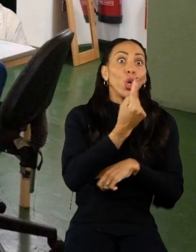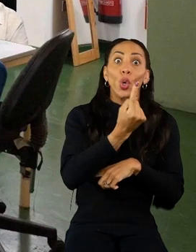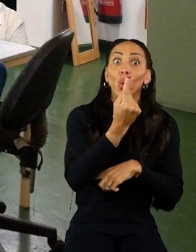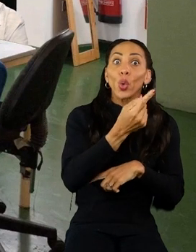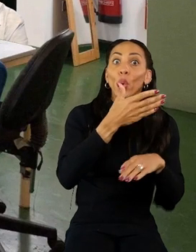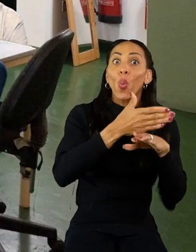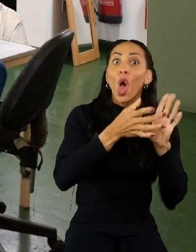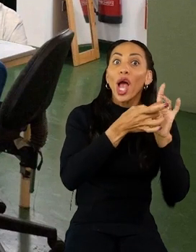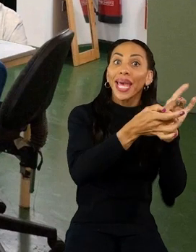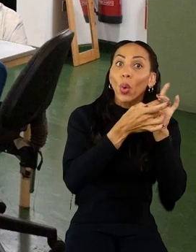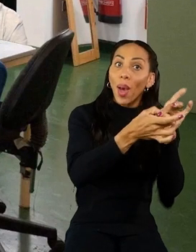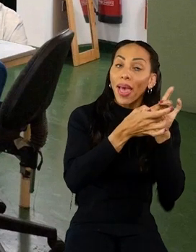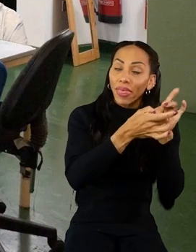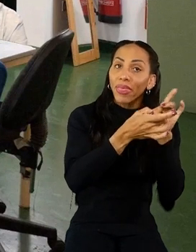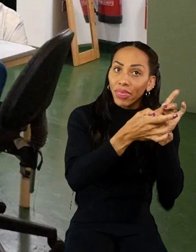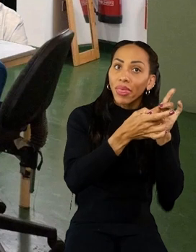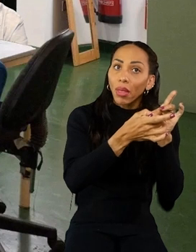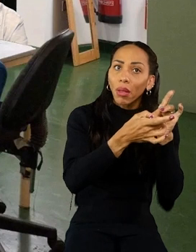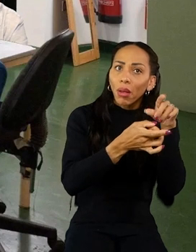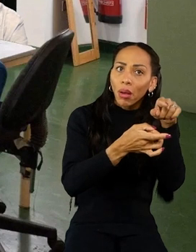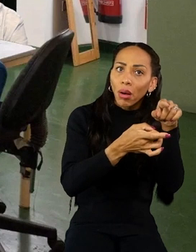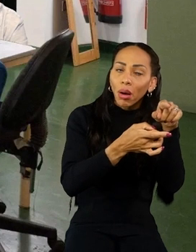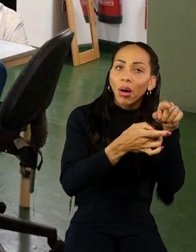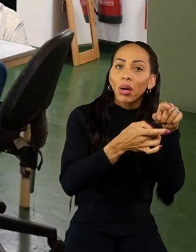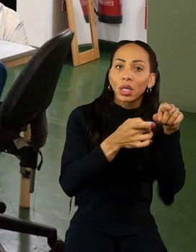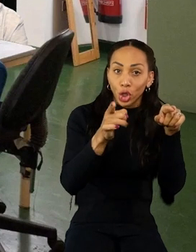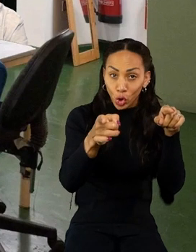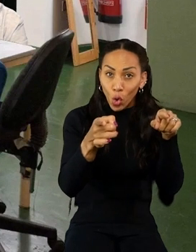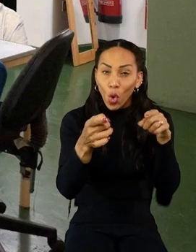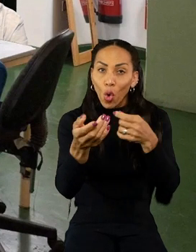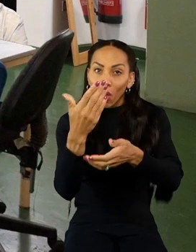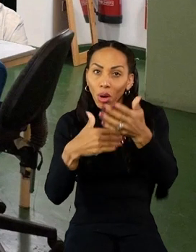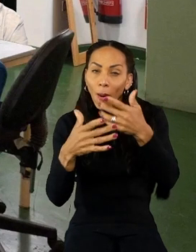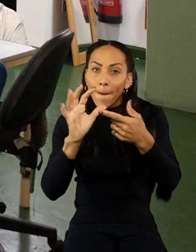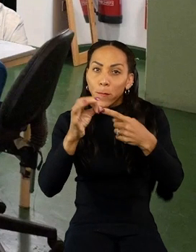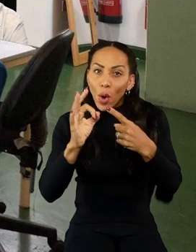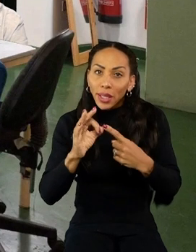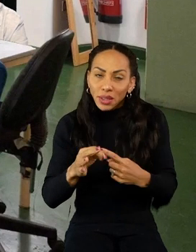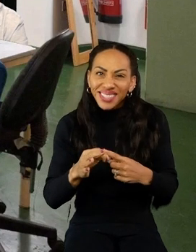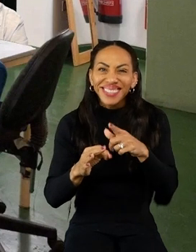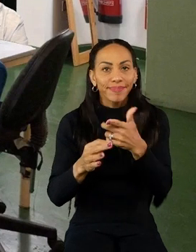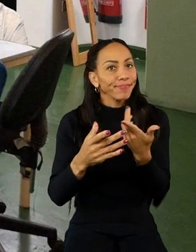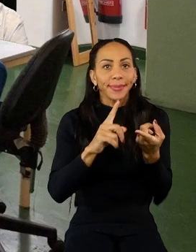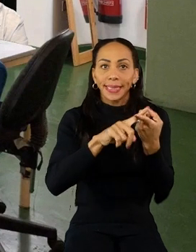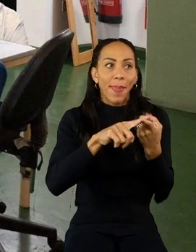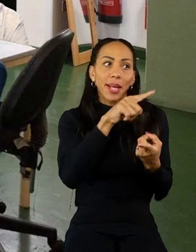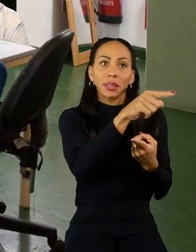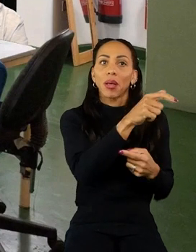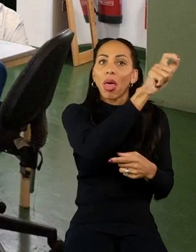we're going to be putting out a call out as soon as possible to try and find out who we're going to be working with, because that